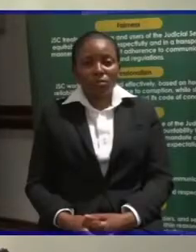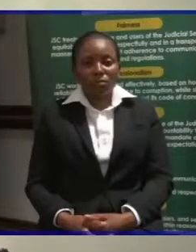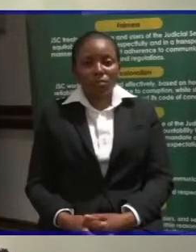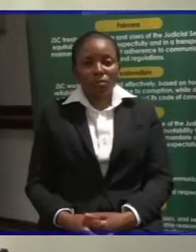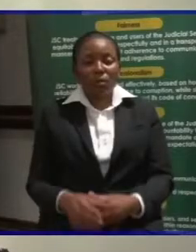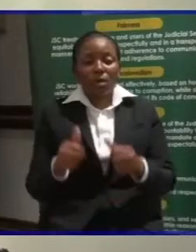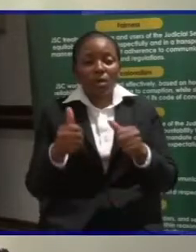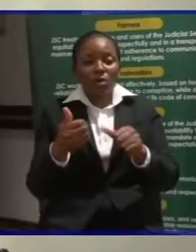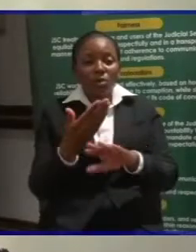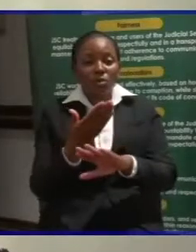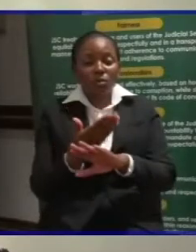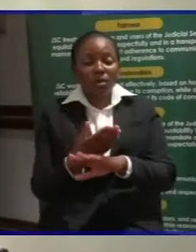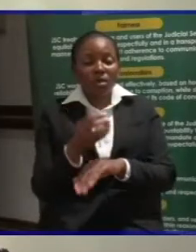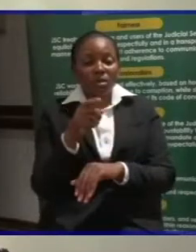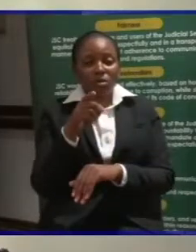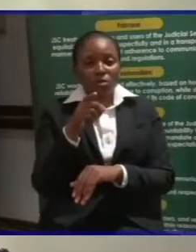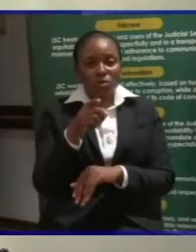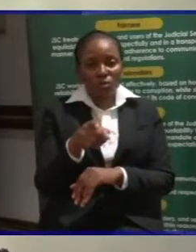Good morning to you.